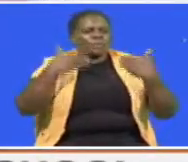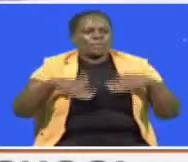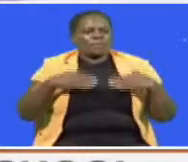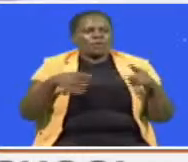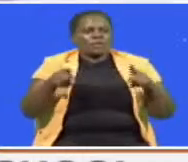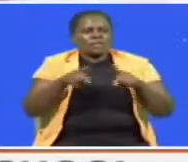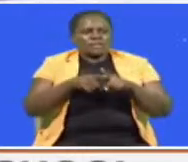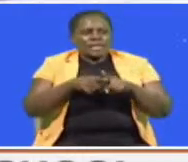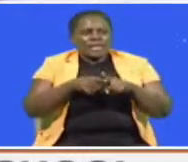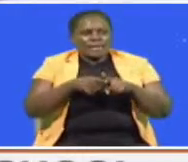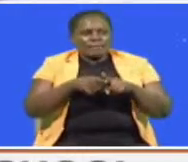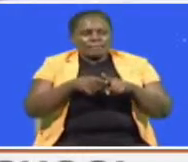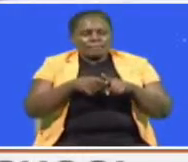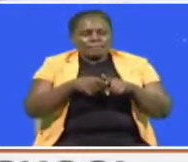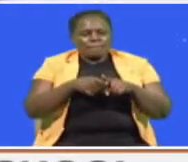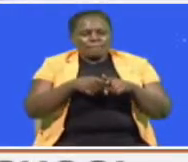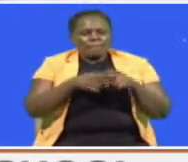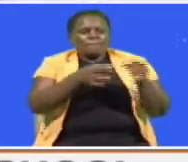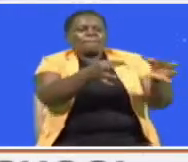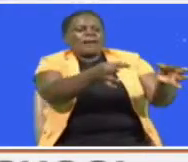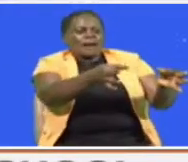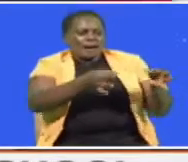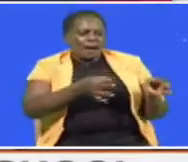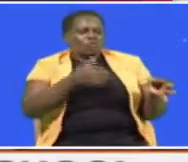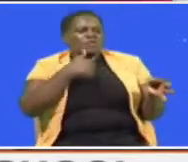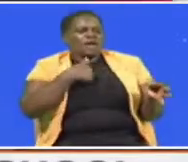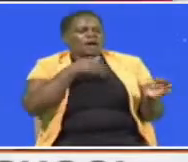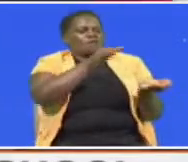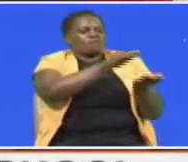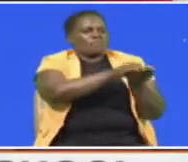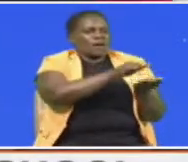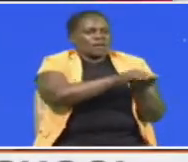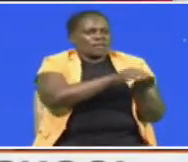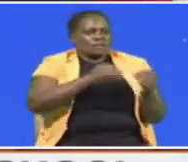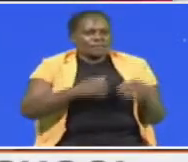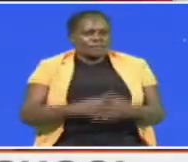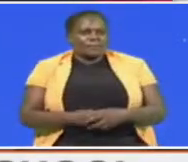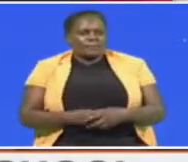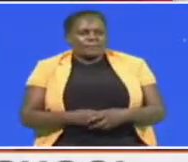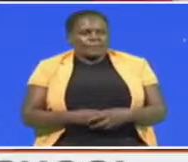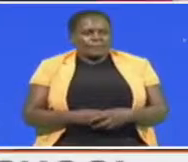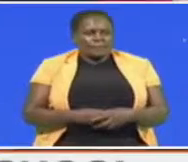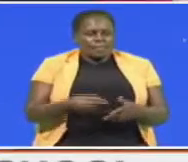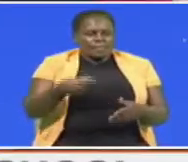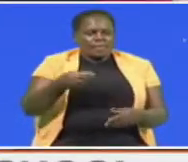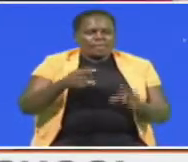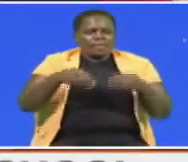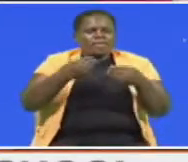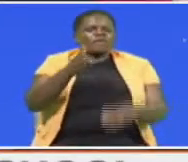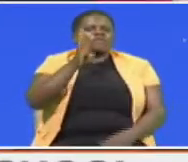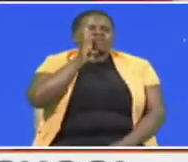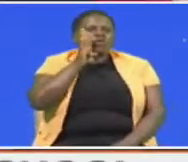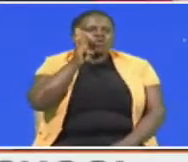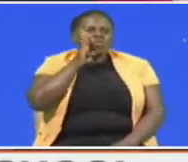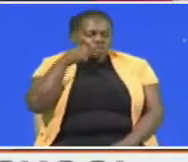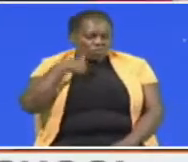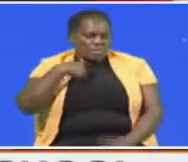even send money to her bank account with ease. Anapea deni,